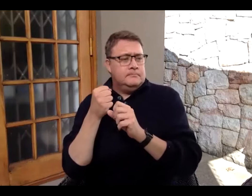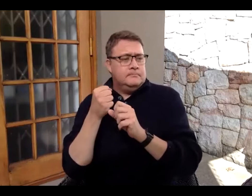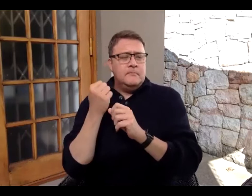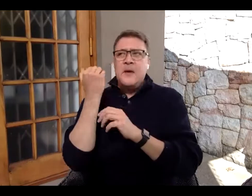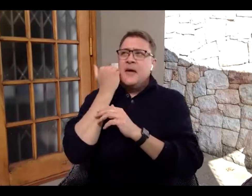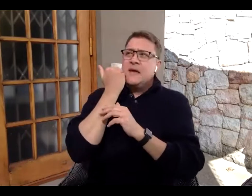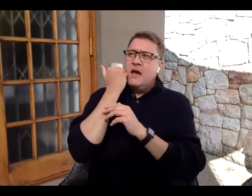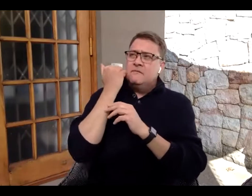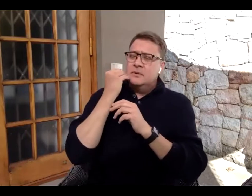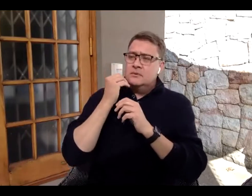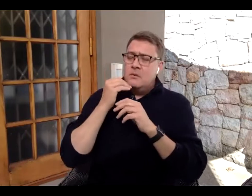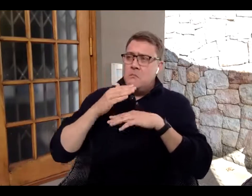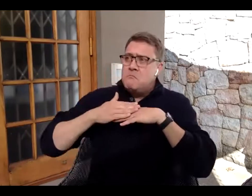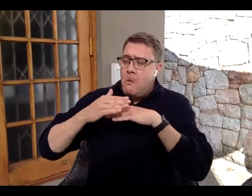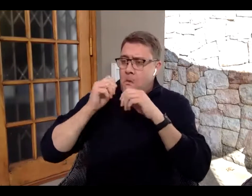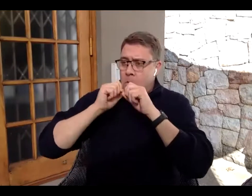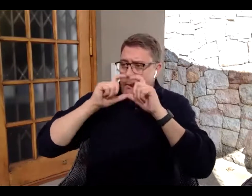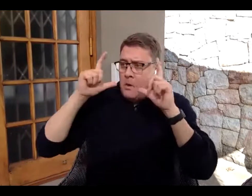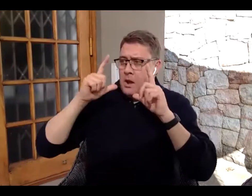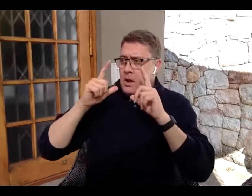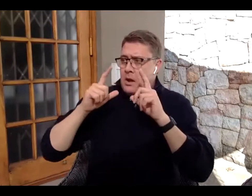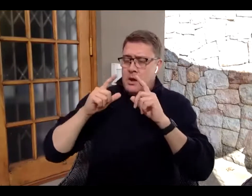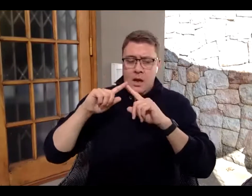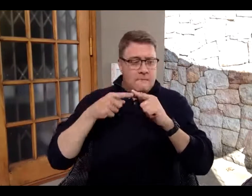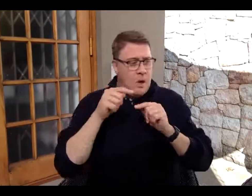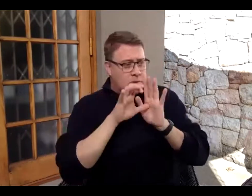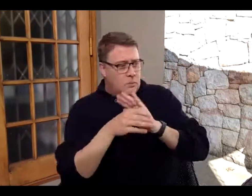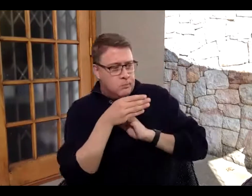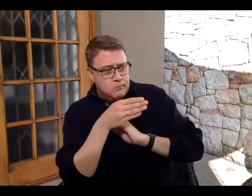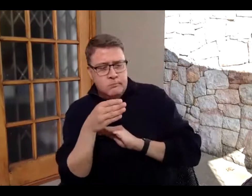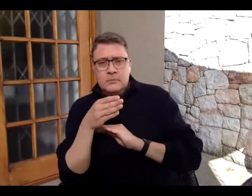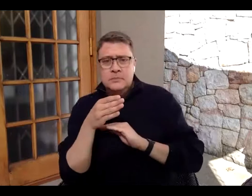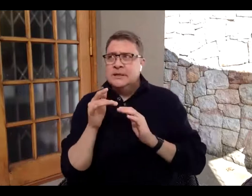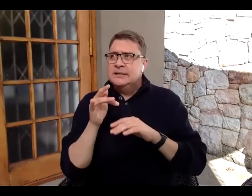government more keenly aware and more sensitive to the fact that